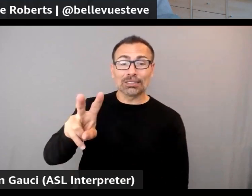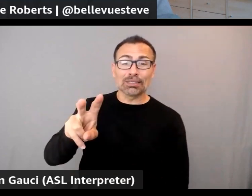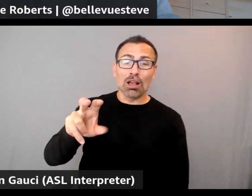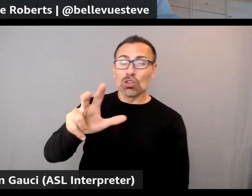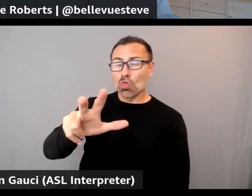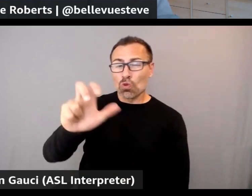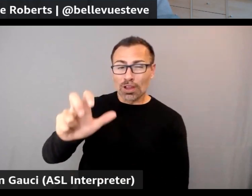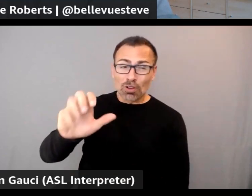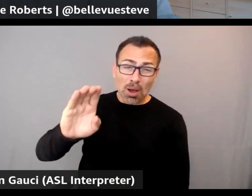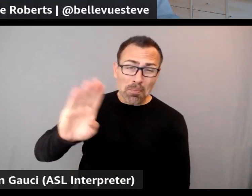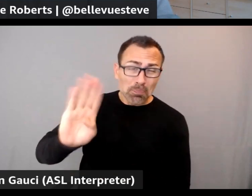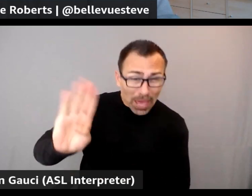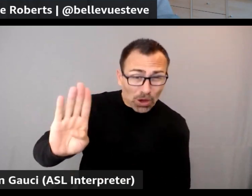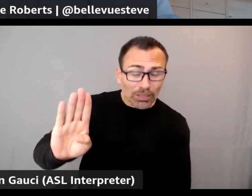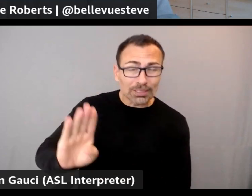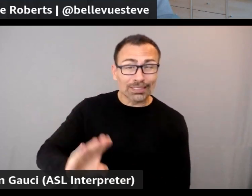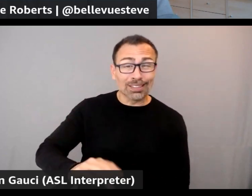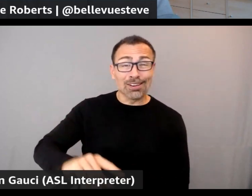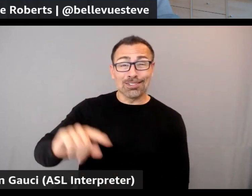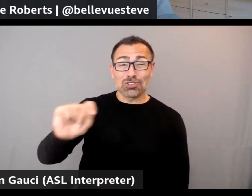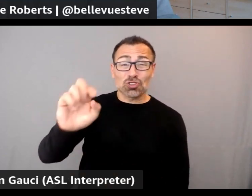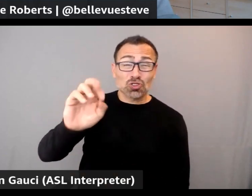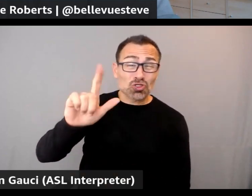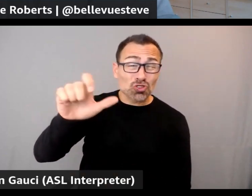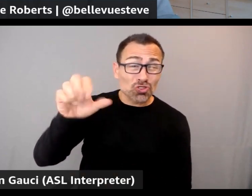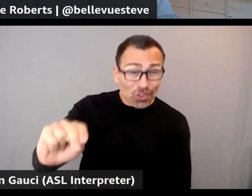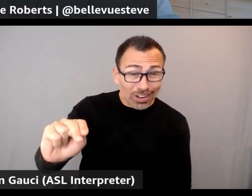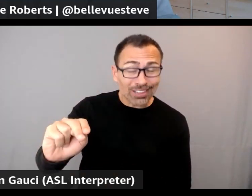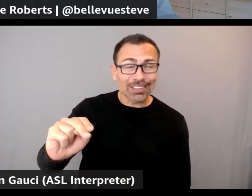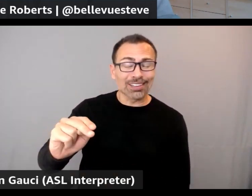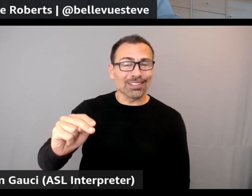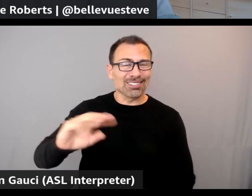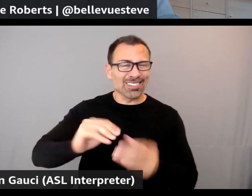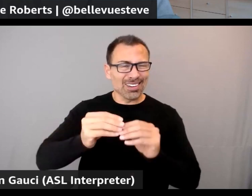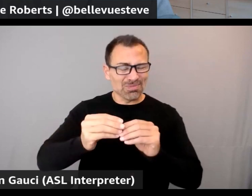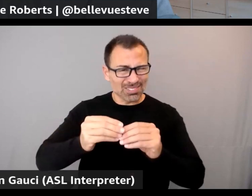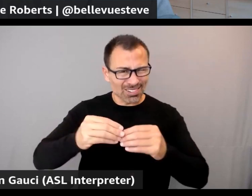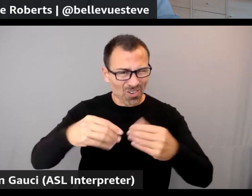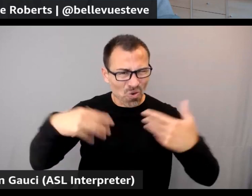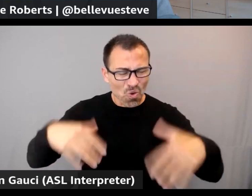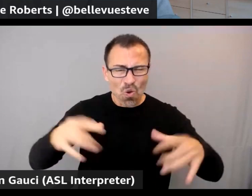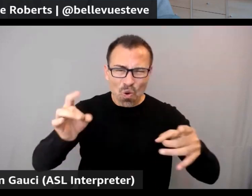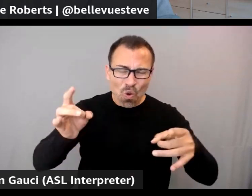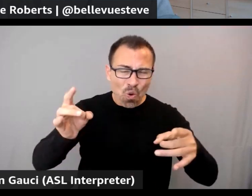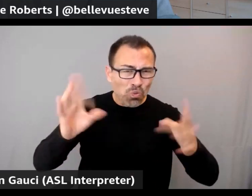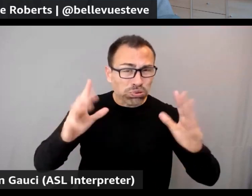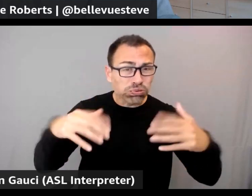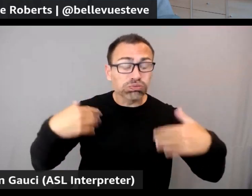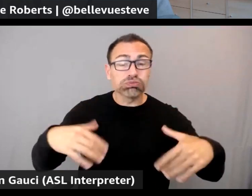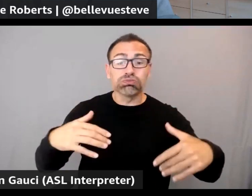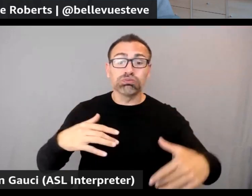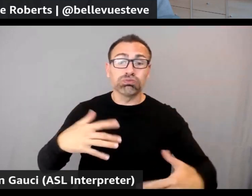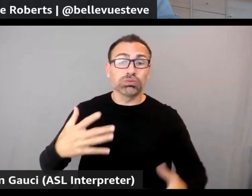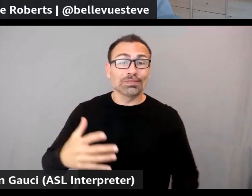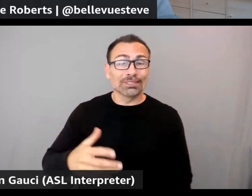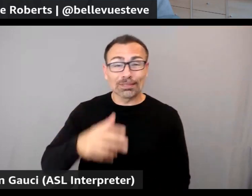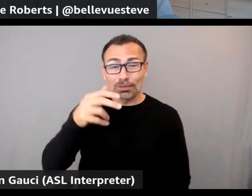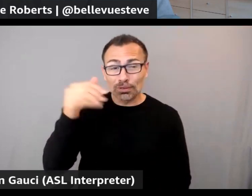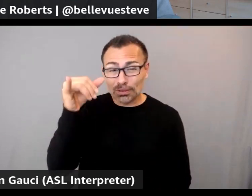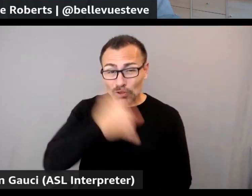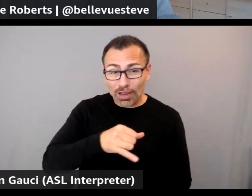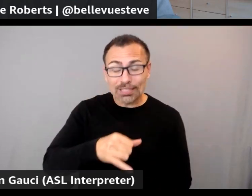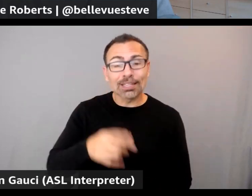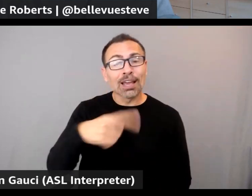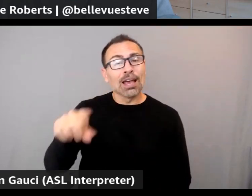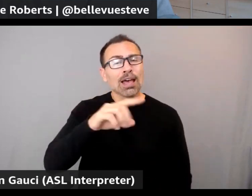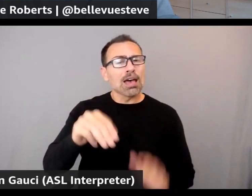all sorts of crazy numbers out there, and these models are becoming very challenging to deploy in the infrastructure because you